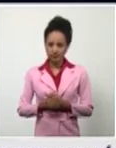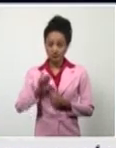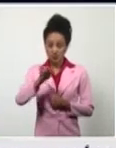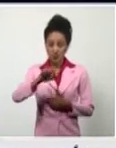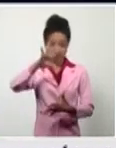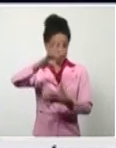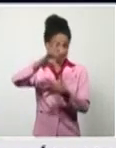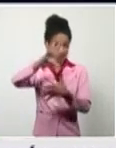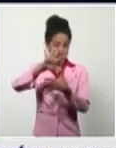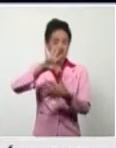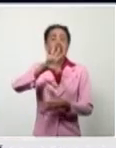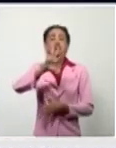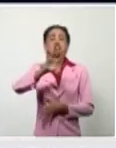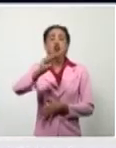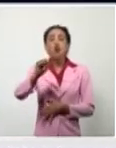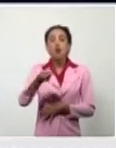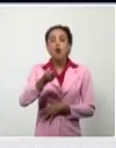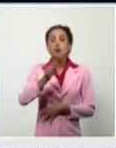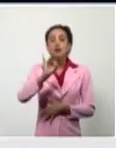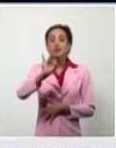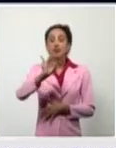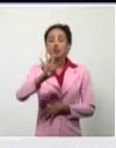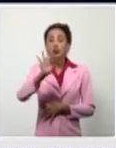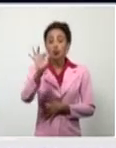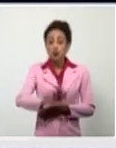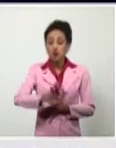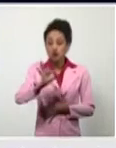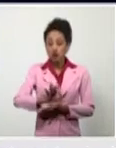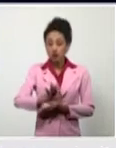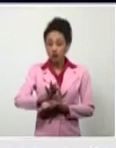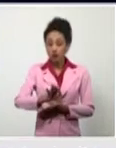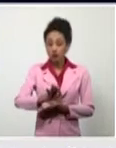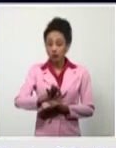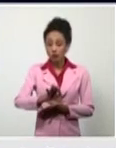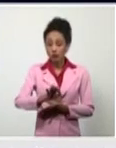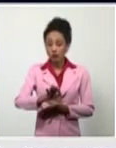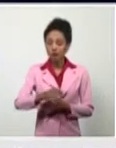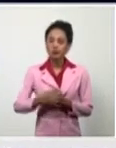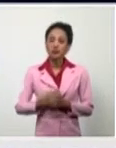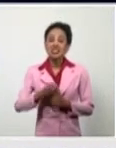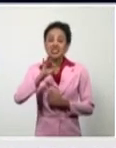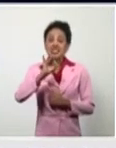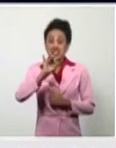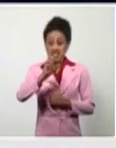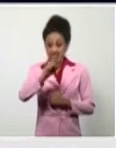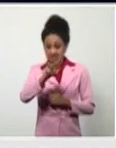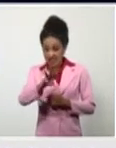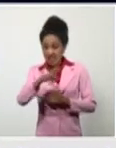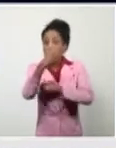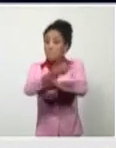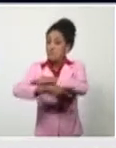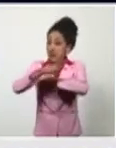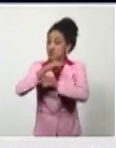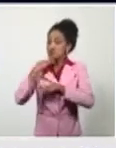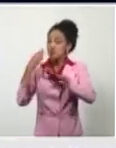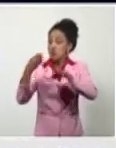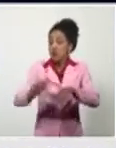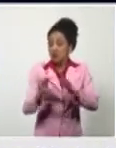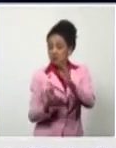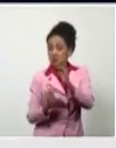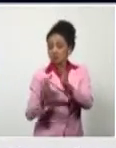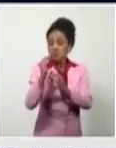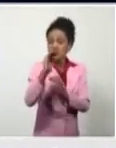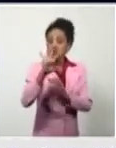The region has a rate of 5.75%. 13 countries have a rate higher than